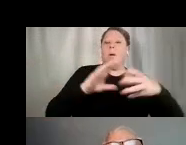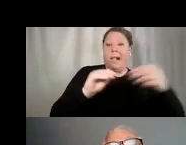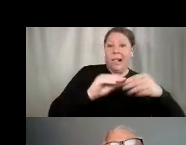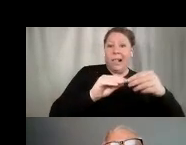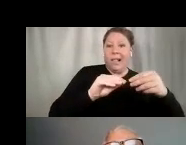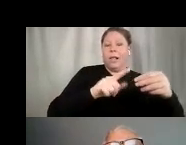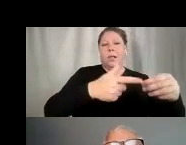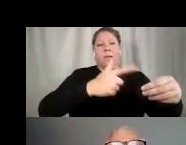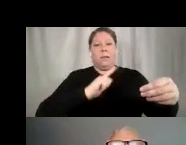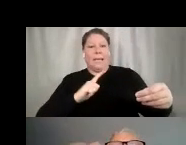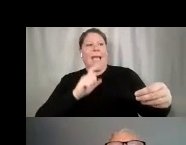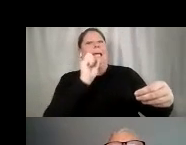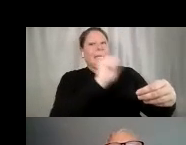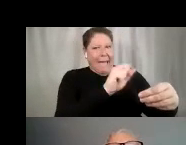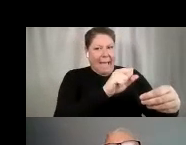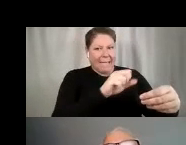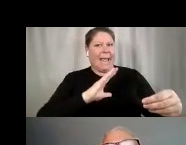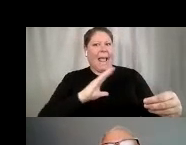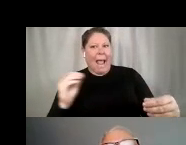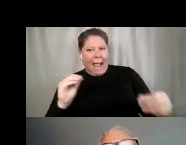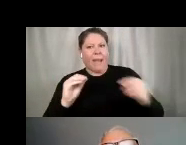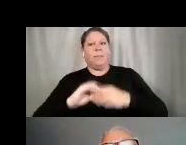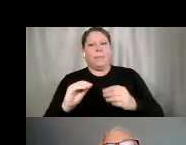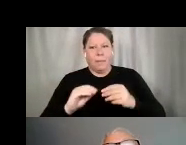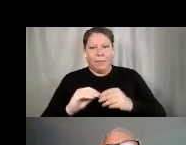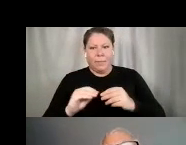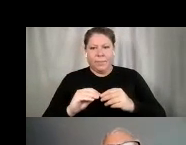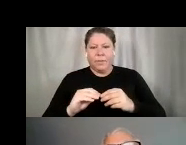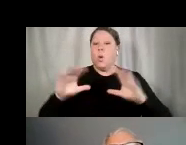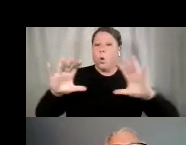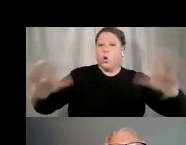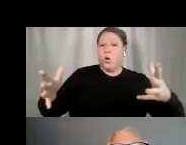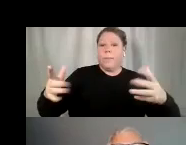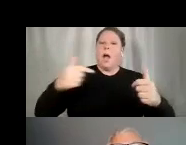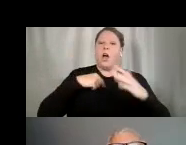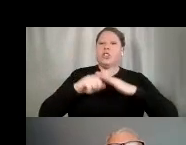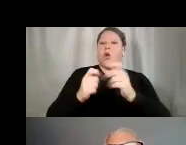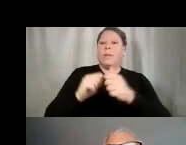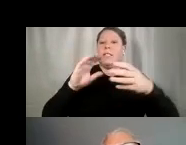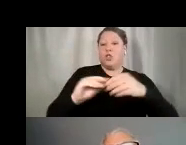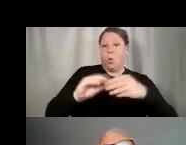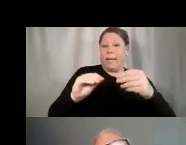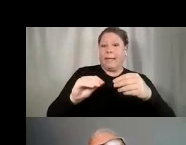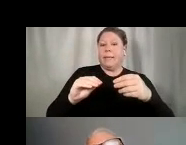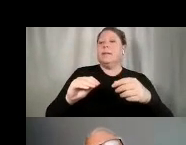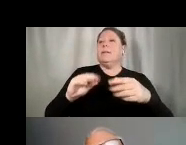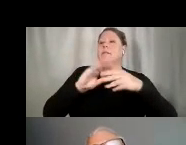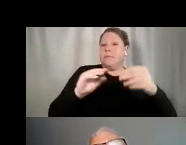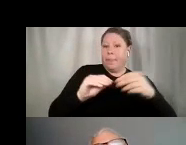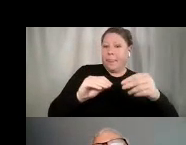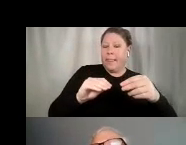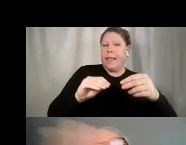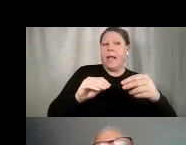we practice this as a group. We'll go around, I'll start off with a story. The next person has to start off with yes and add to the